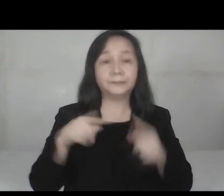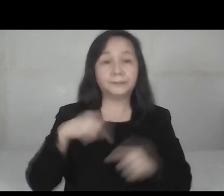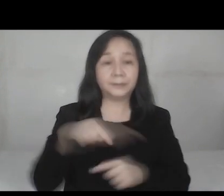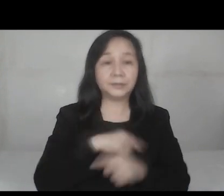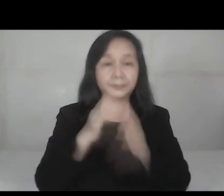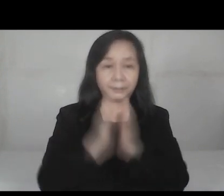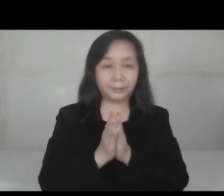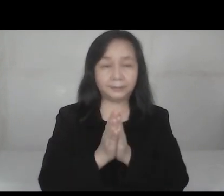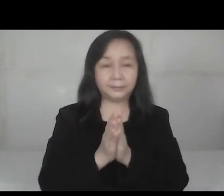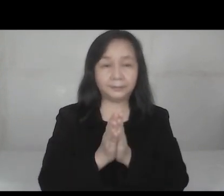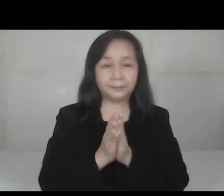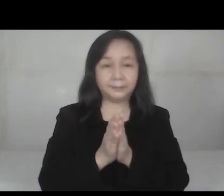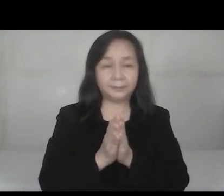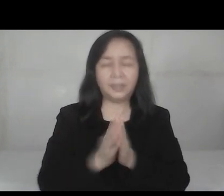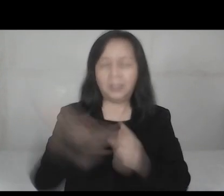Let us pray.